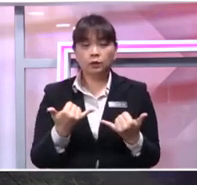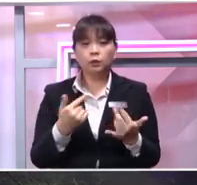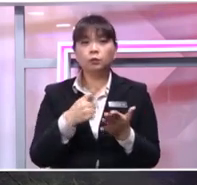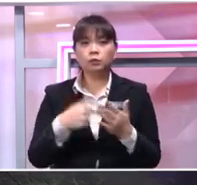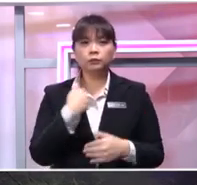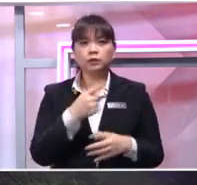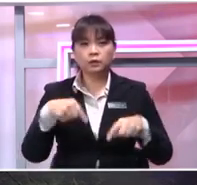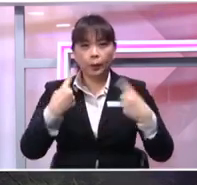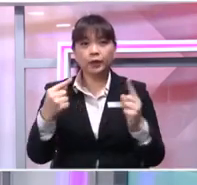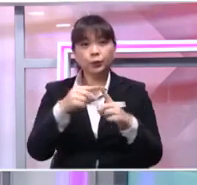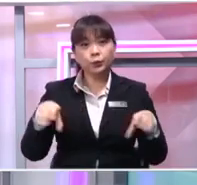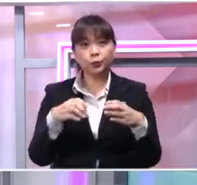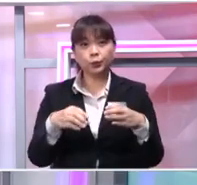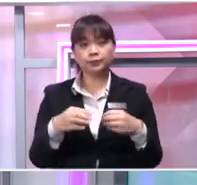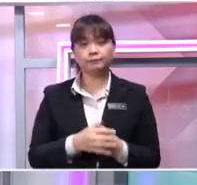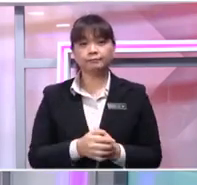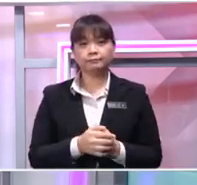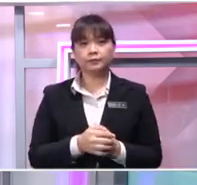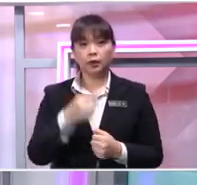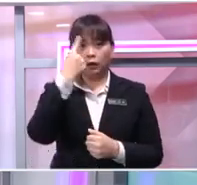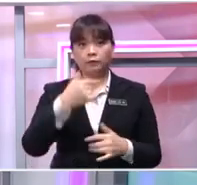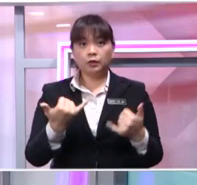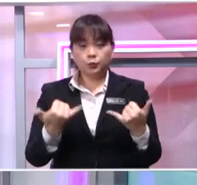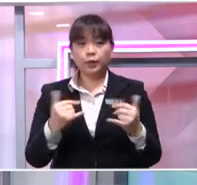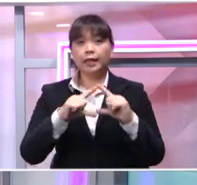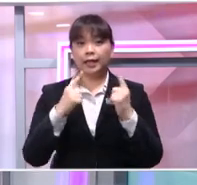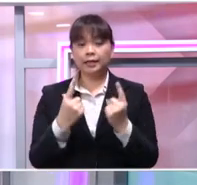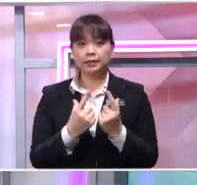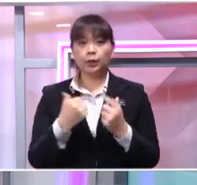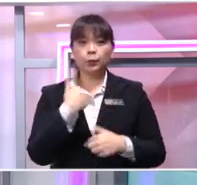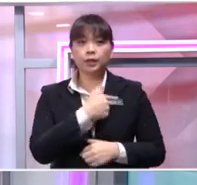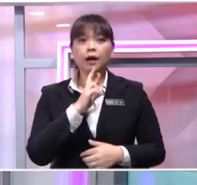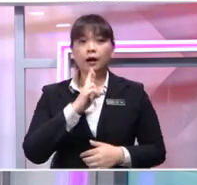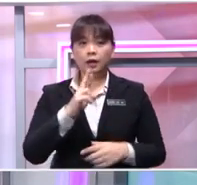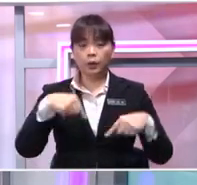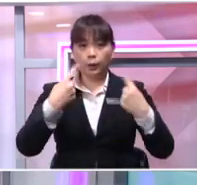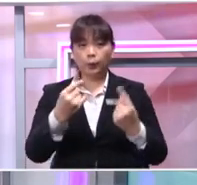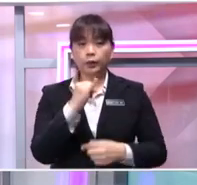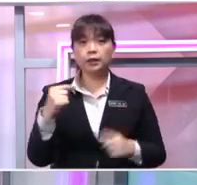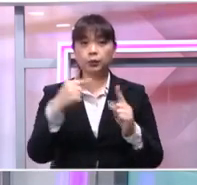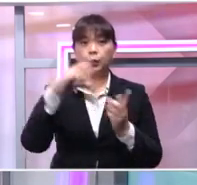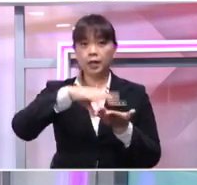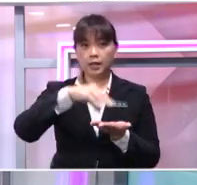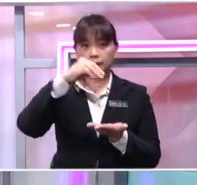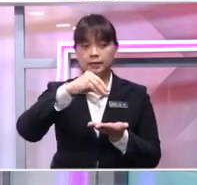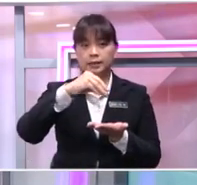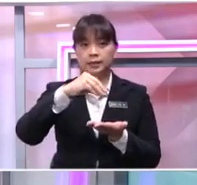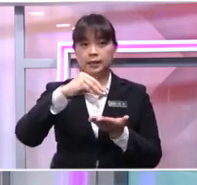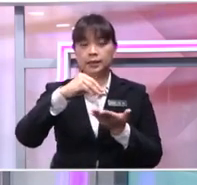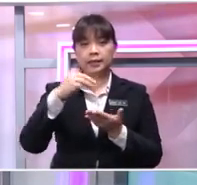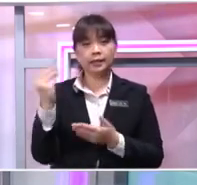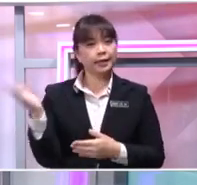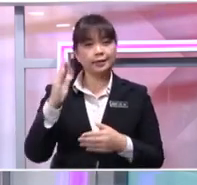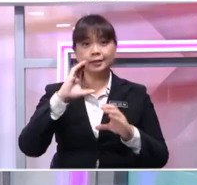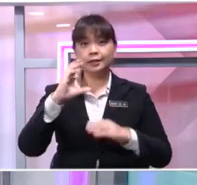first? Okay, for today's class, we are going to learn about topic Let's Chat. Mm-hmm. Okay,